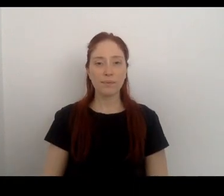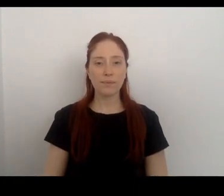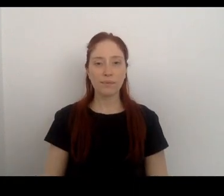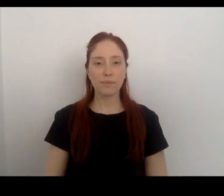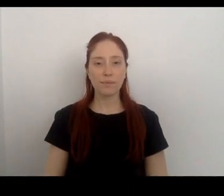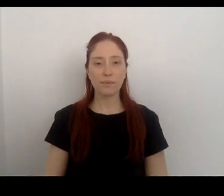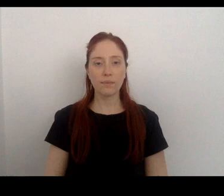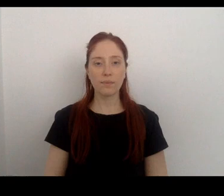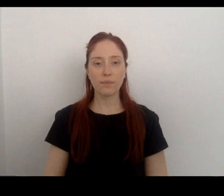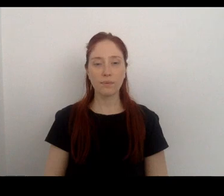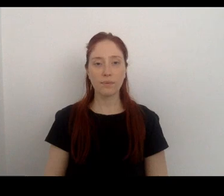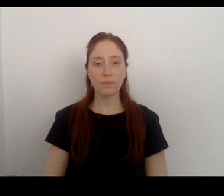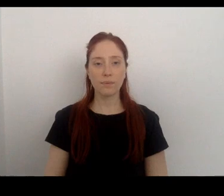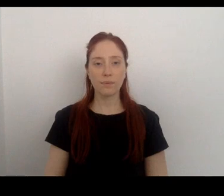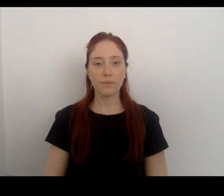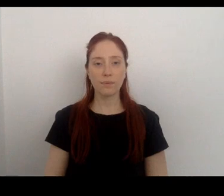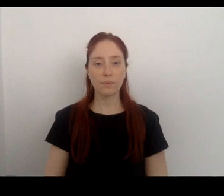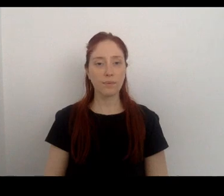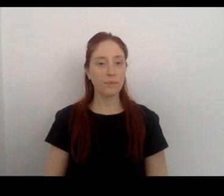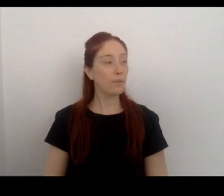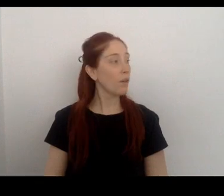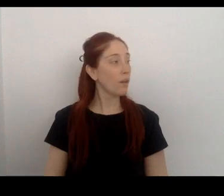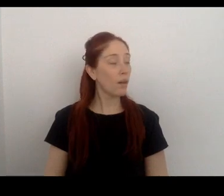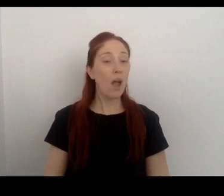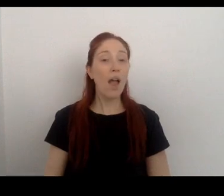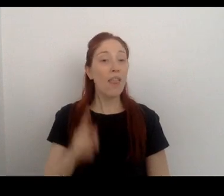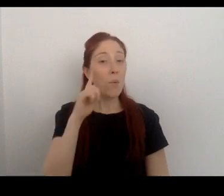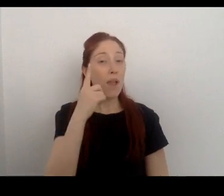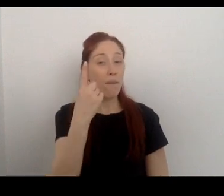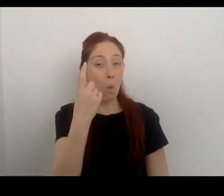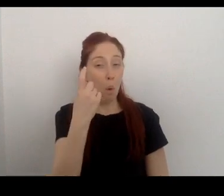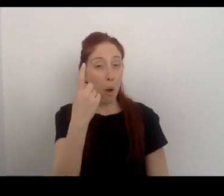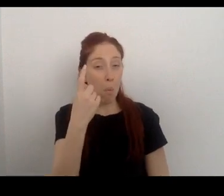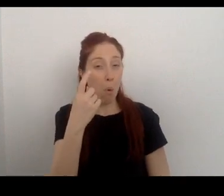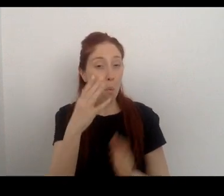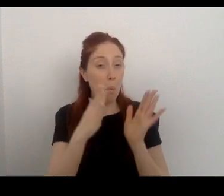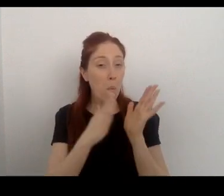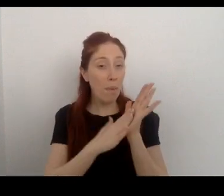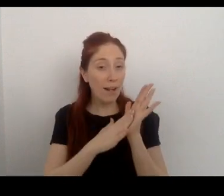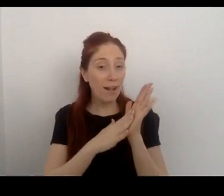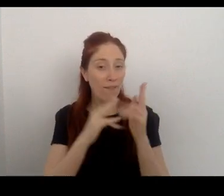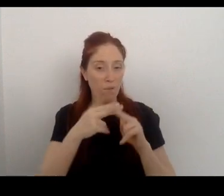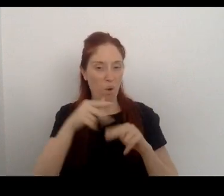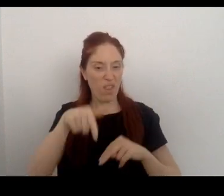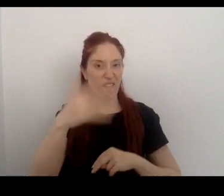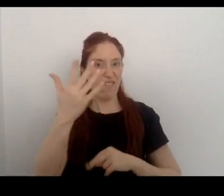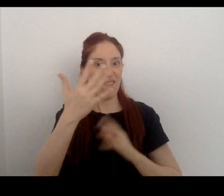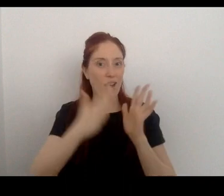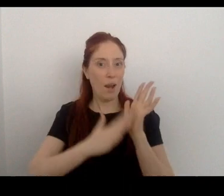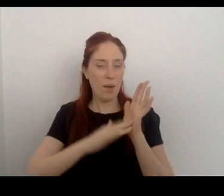So we're in our last minute of this extended drawing.